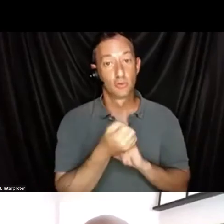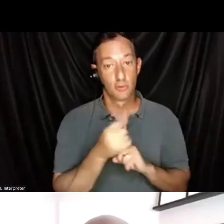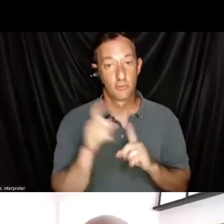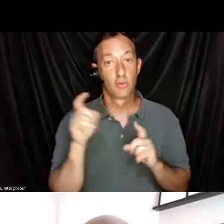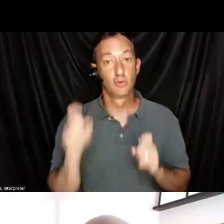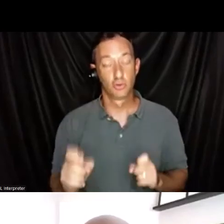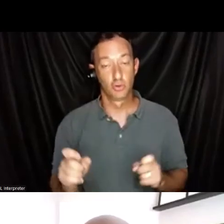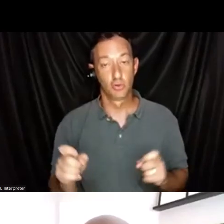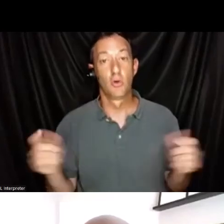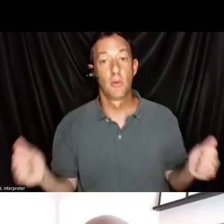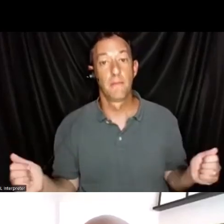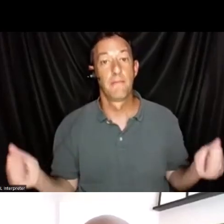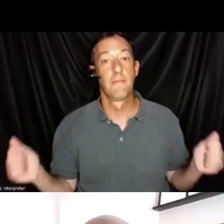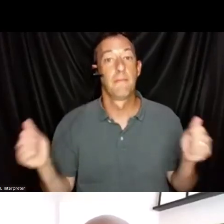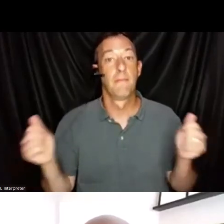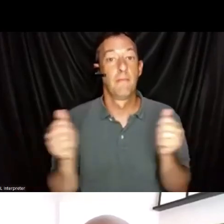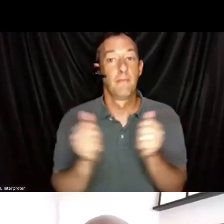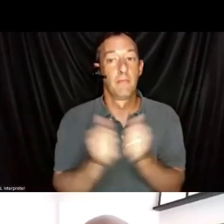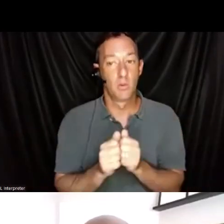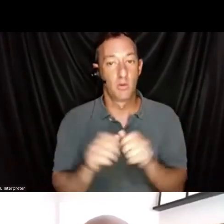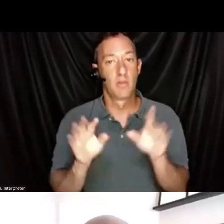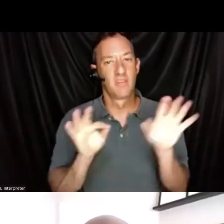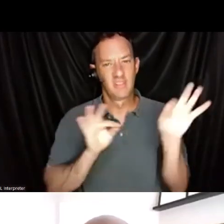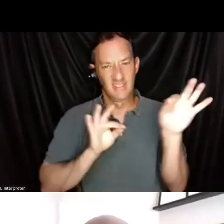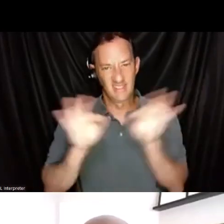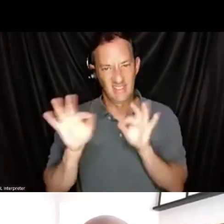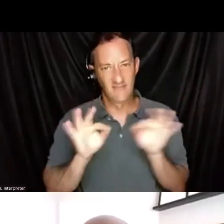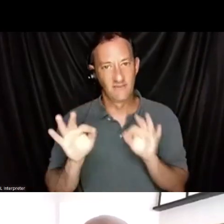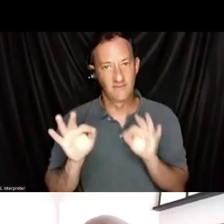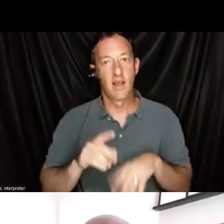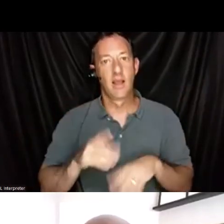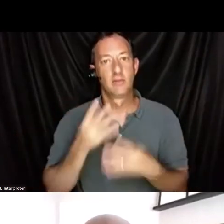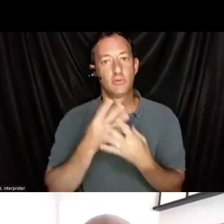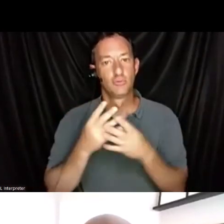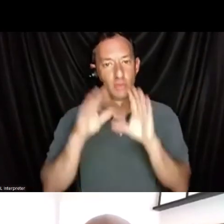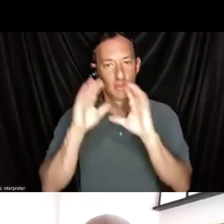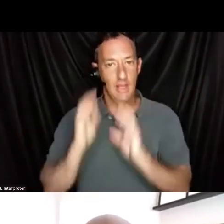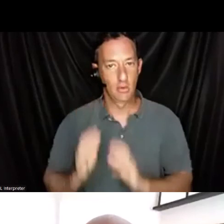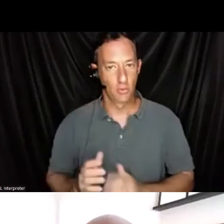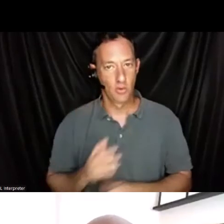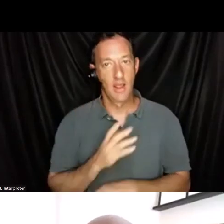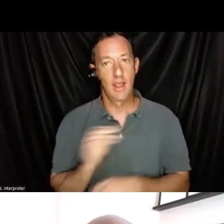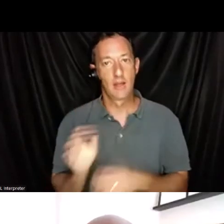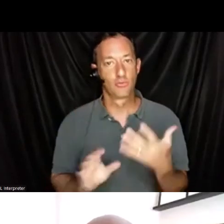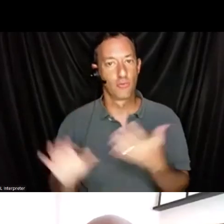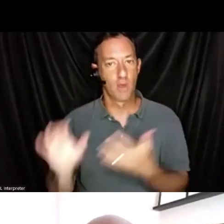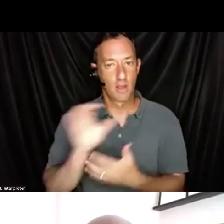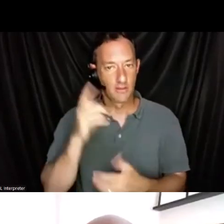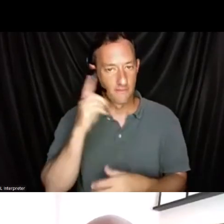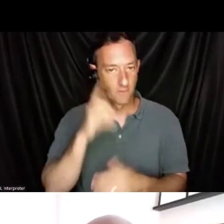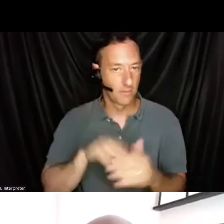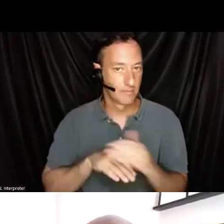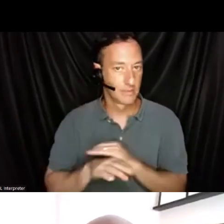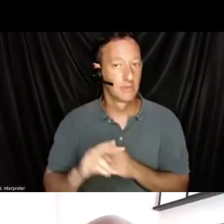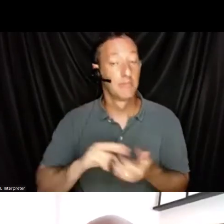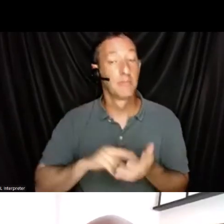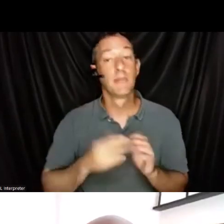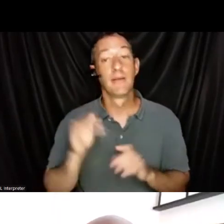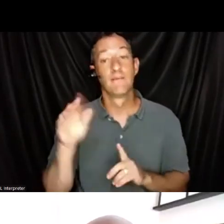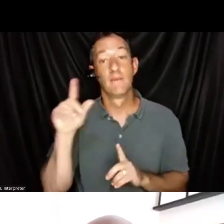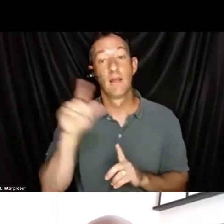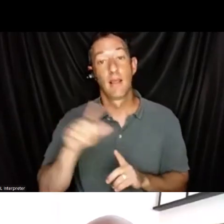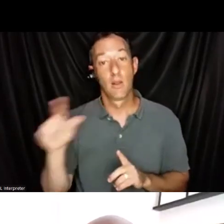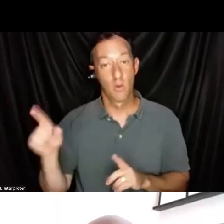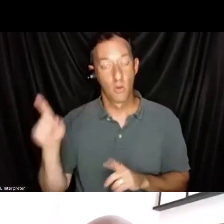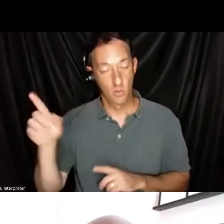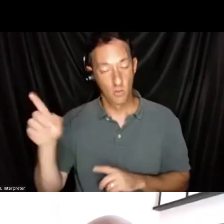with defined screening categories and criteria for admission. And so what that might mean is that if a landlord is going to